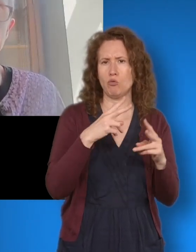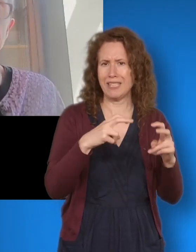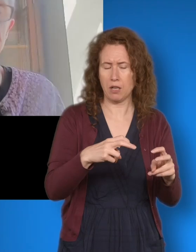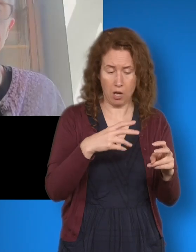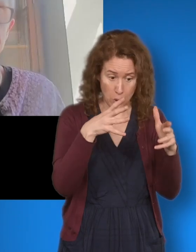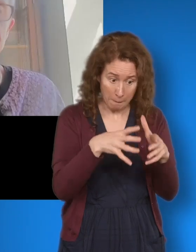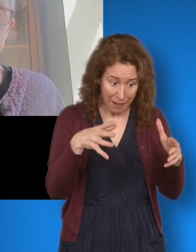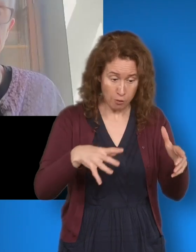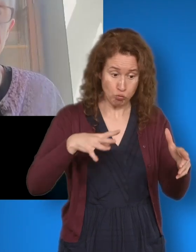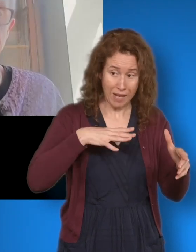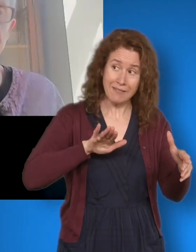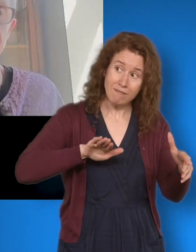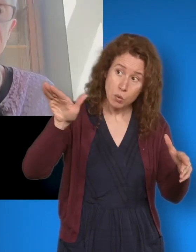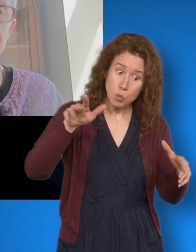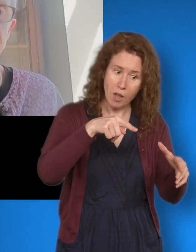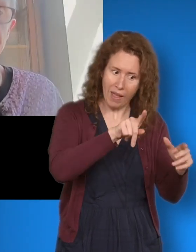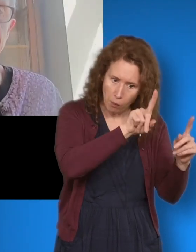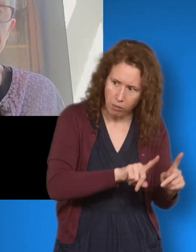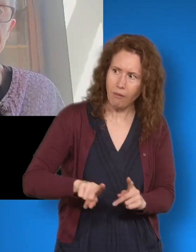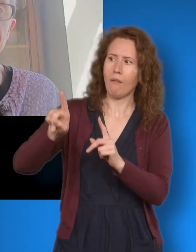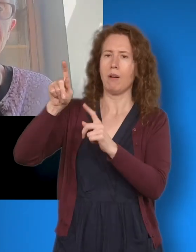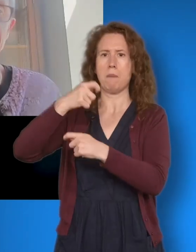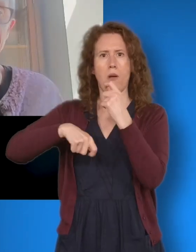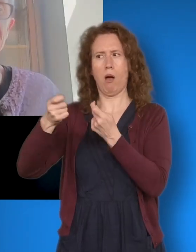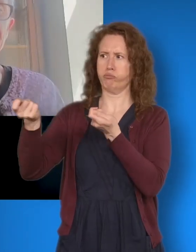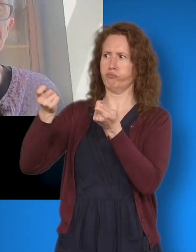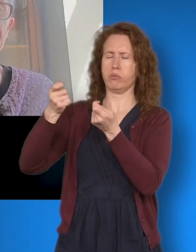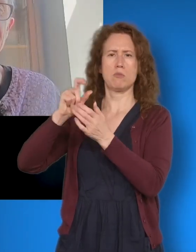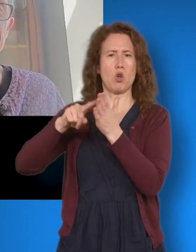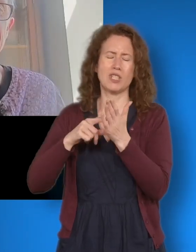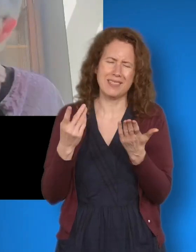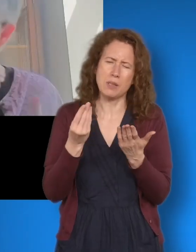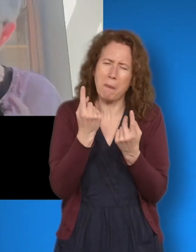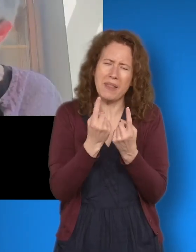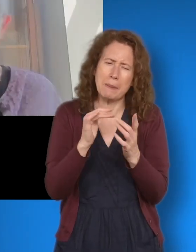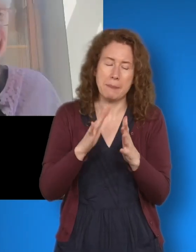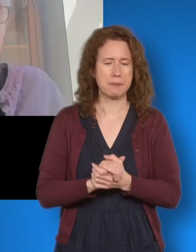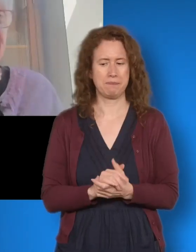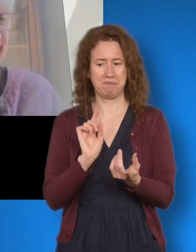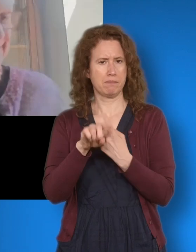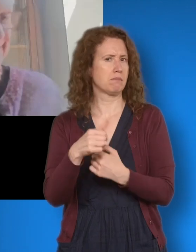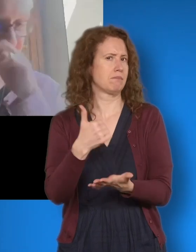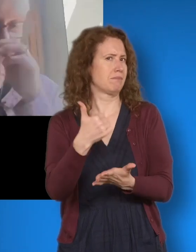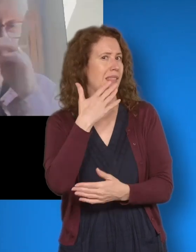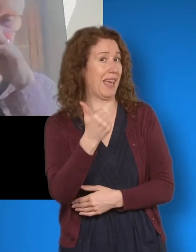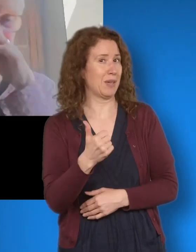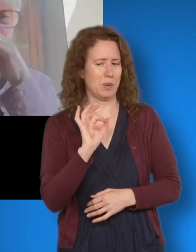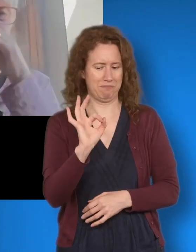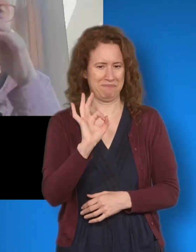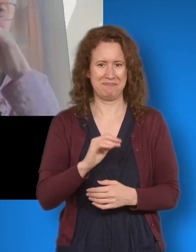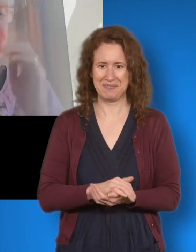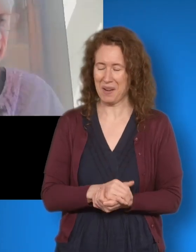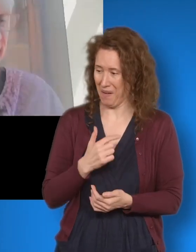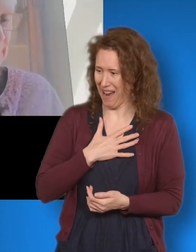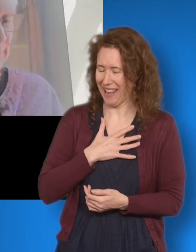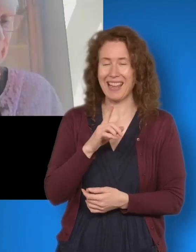capacity for the future as well. So some things maybe. No, excellent. No, excellent. I think no,